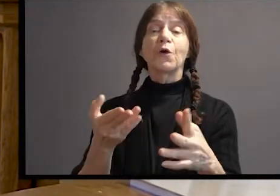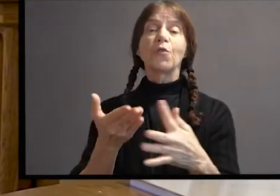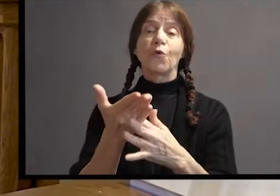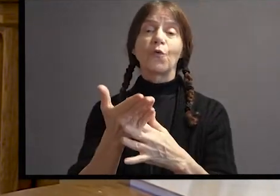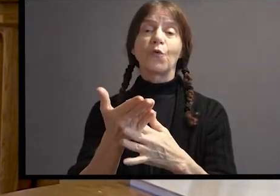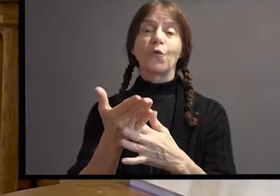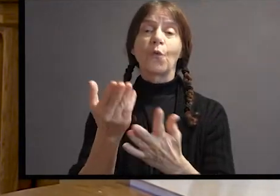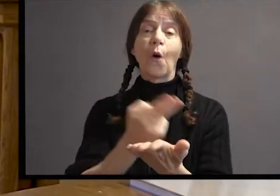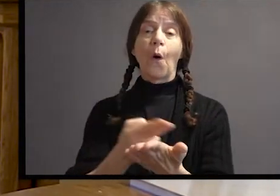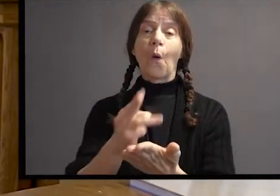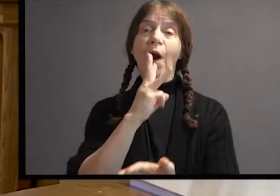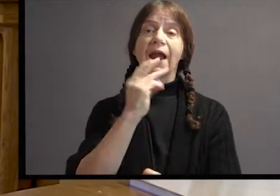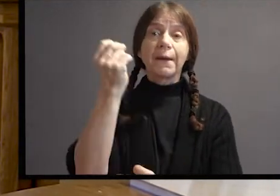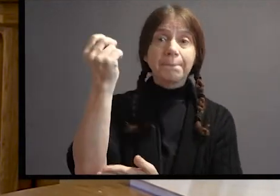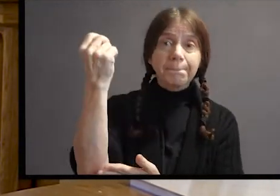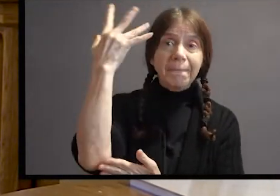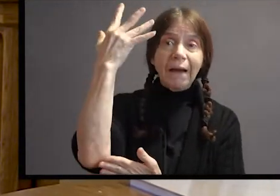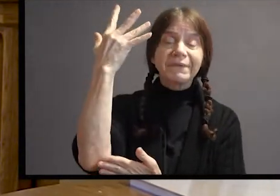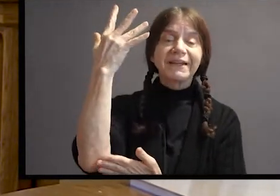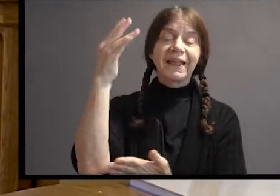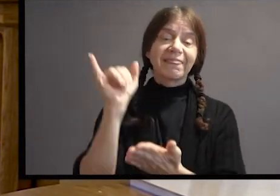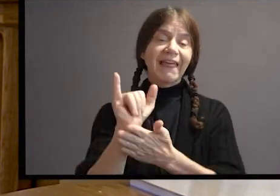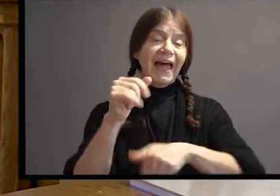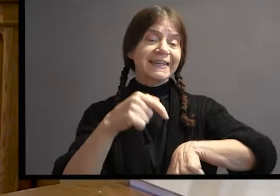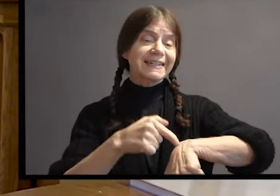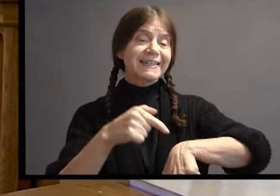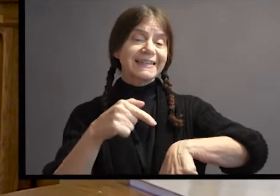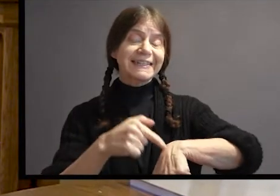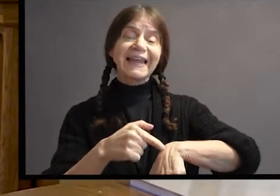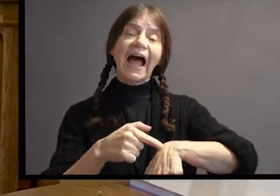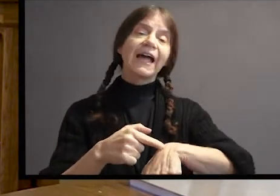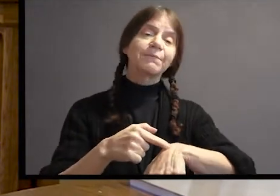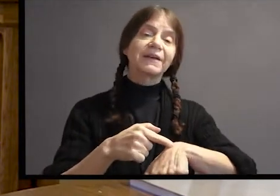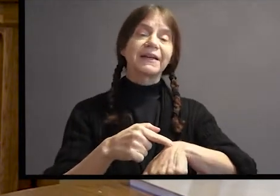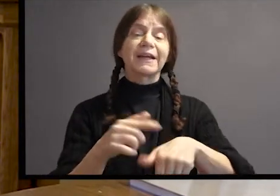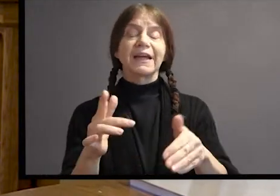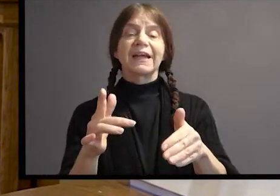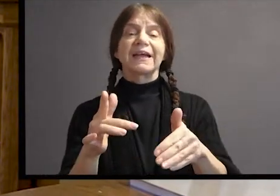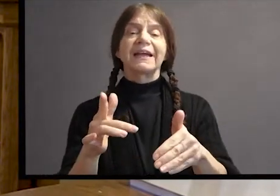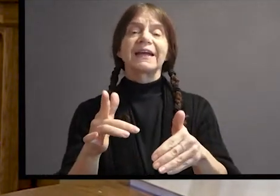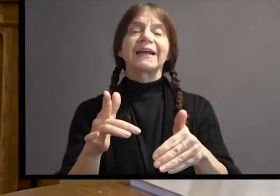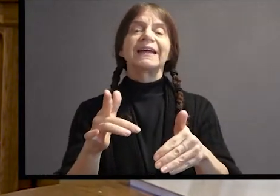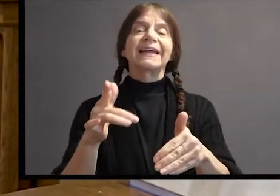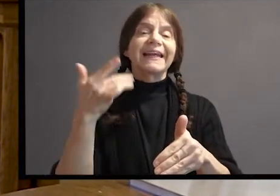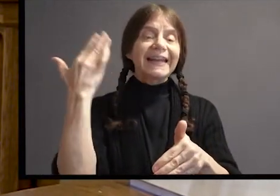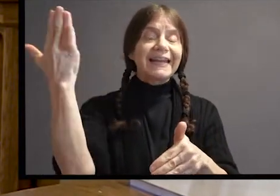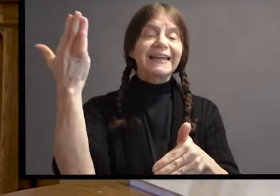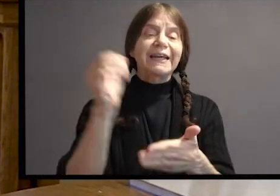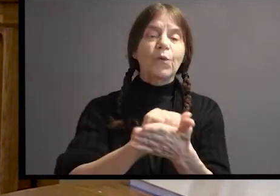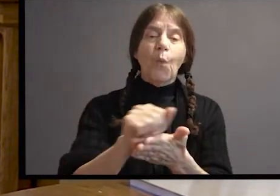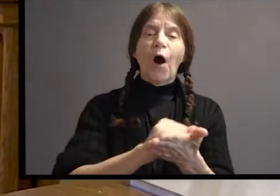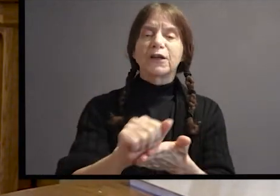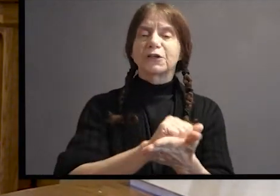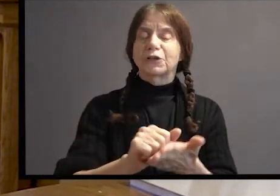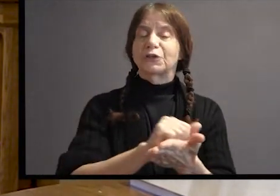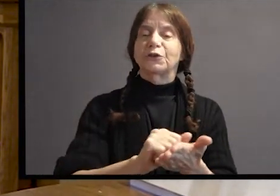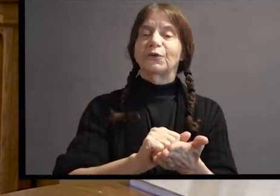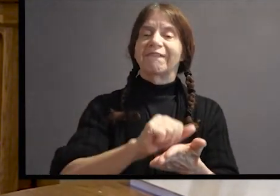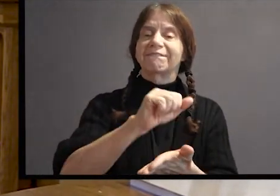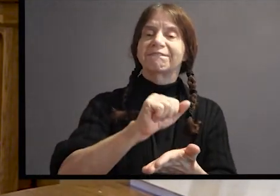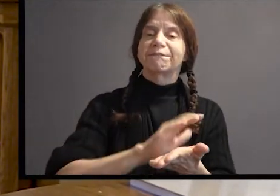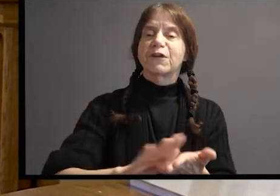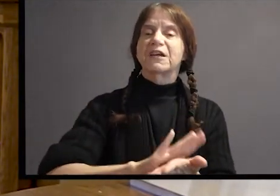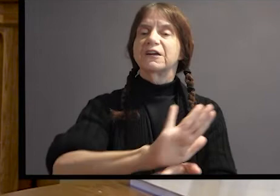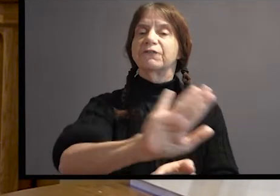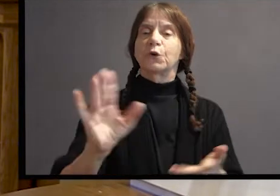of holy baptism. There, he cleansed you from all your sins and made you to be his child.